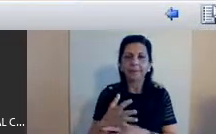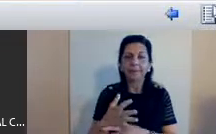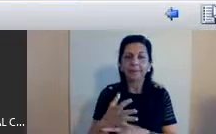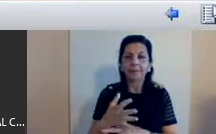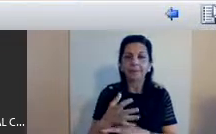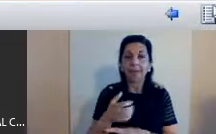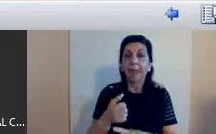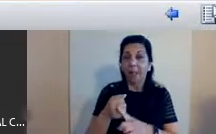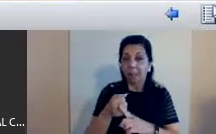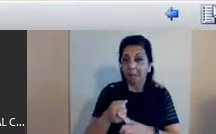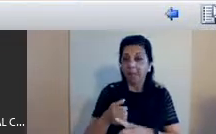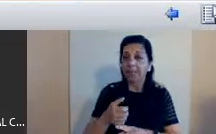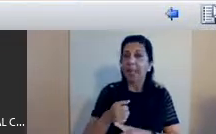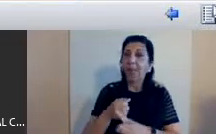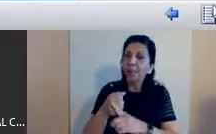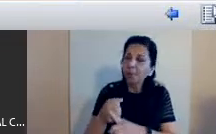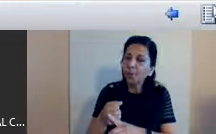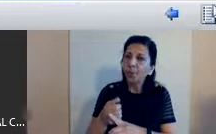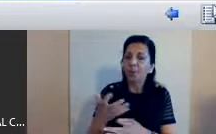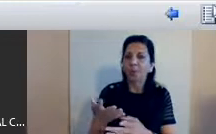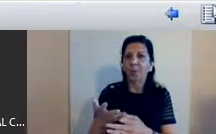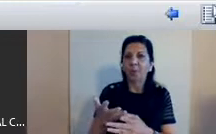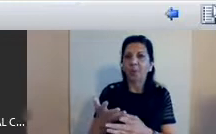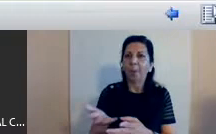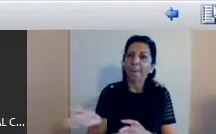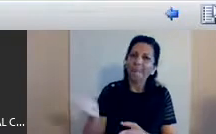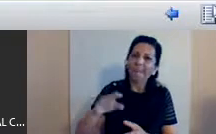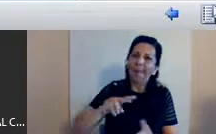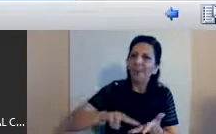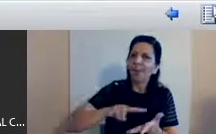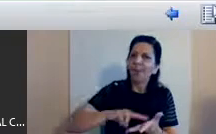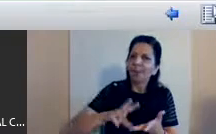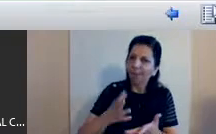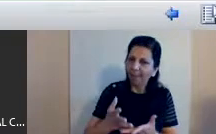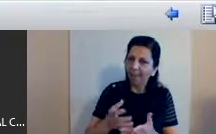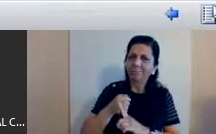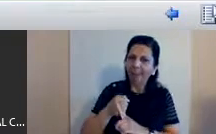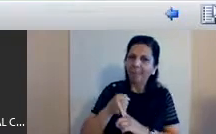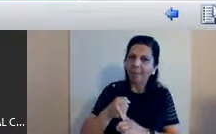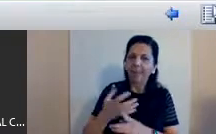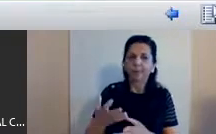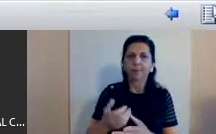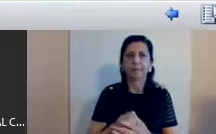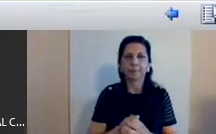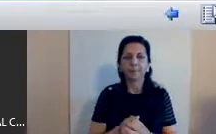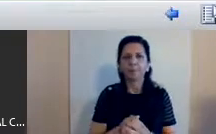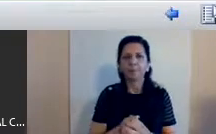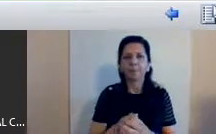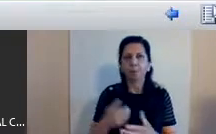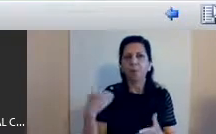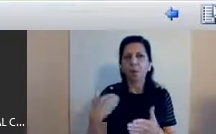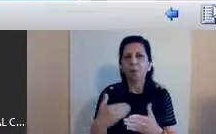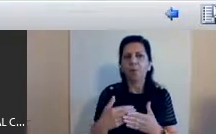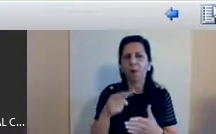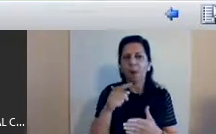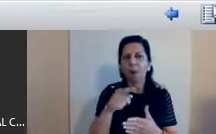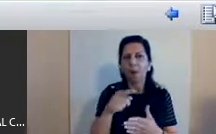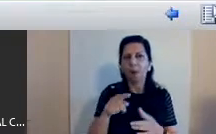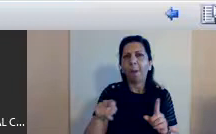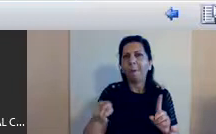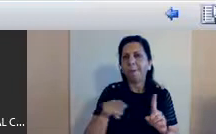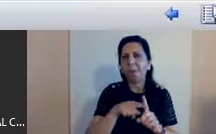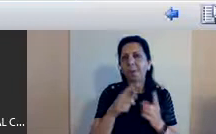you get back into those, and we continue in that approach. So some of the things that we've seen really